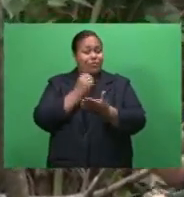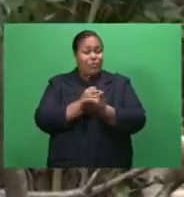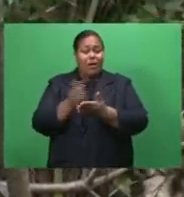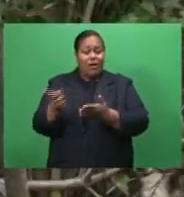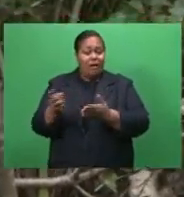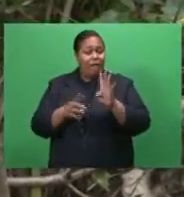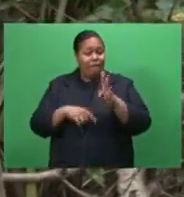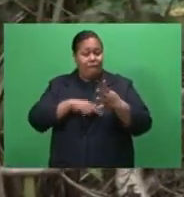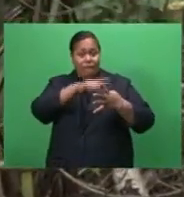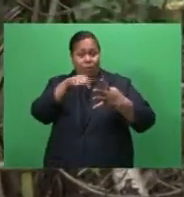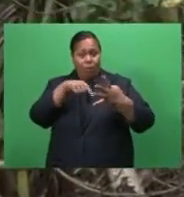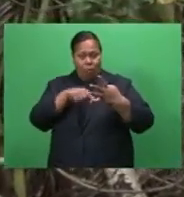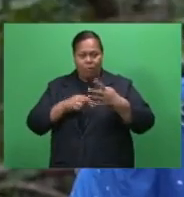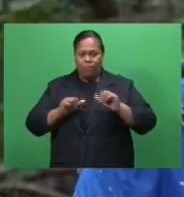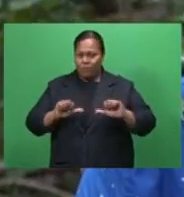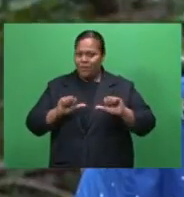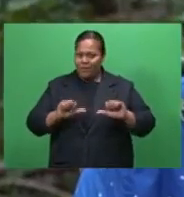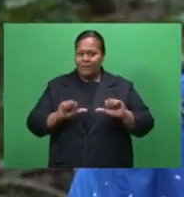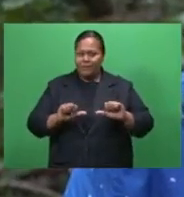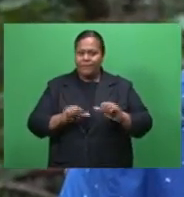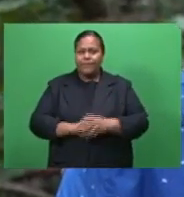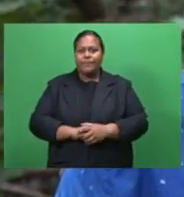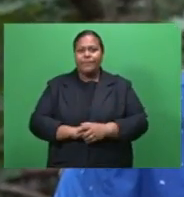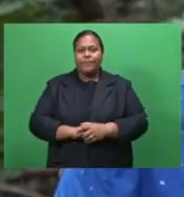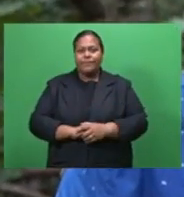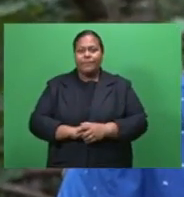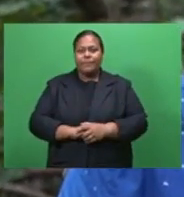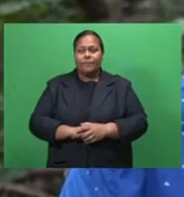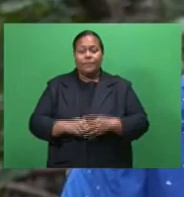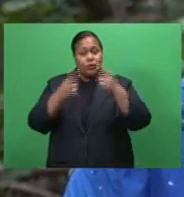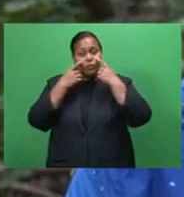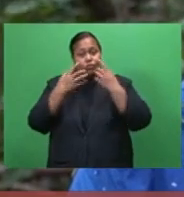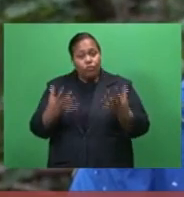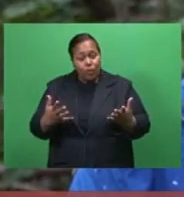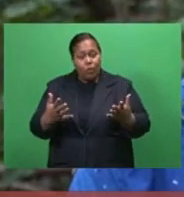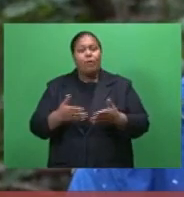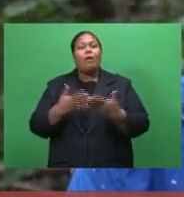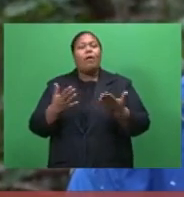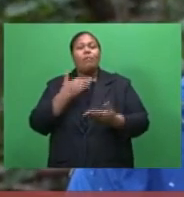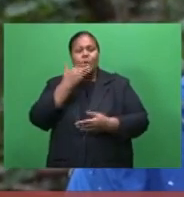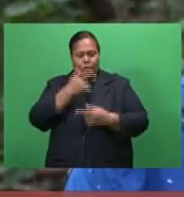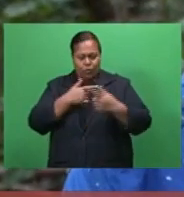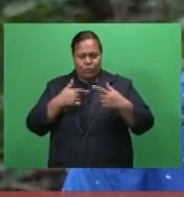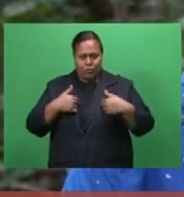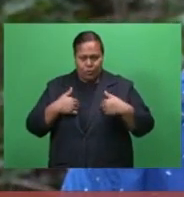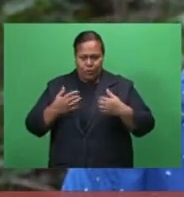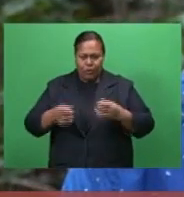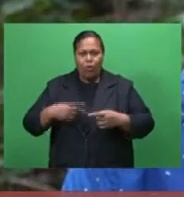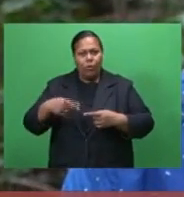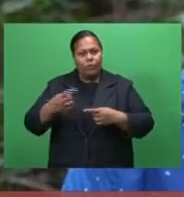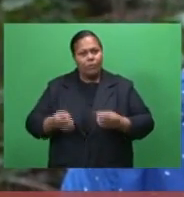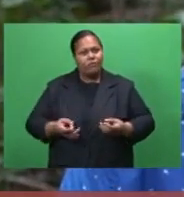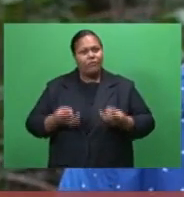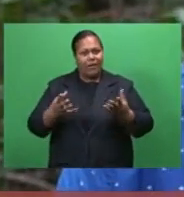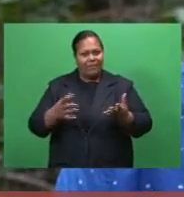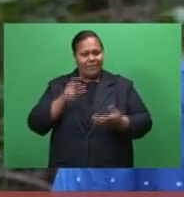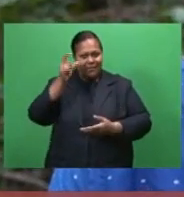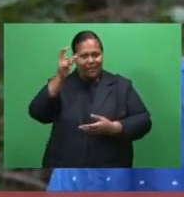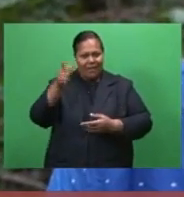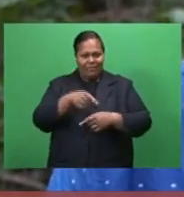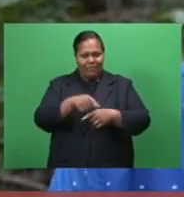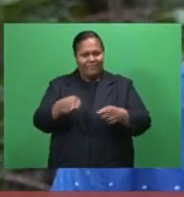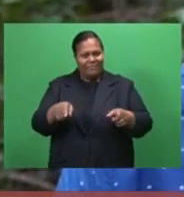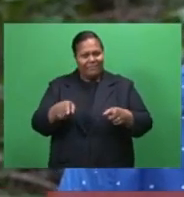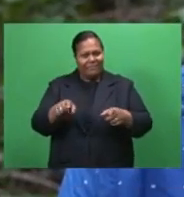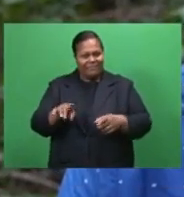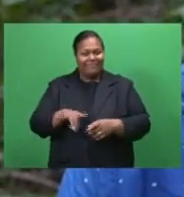are protected at all costs. This shows how much of a significance we will continue to provide and care for our species.